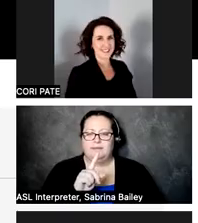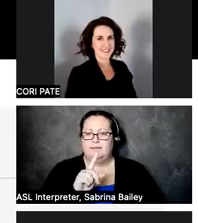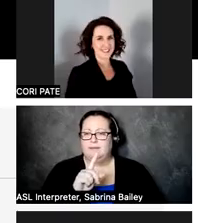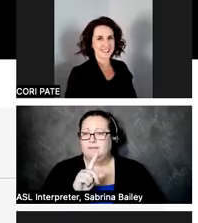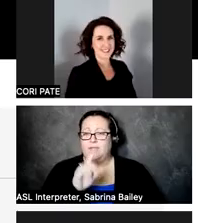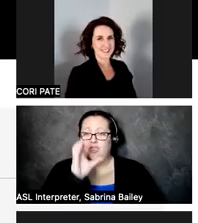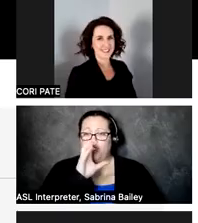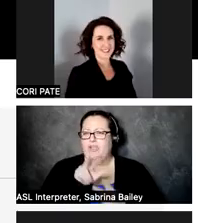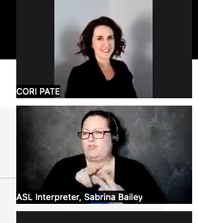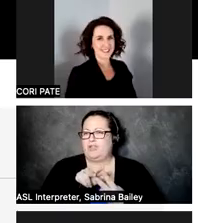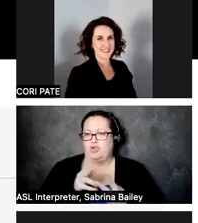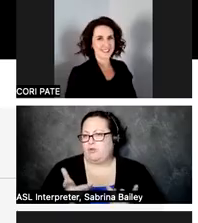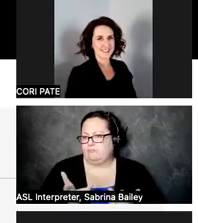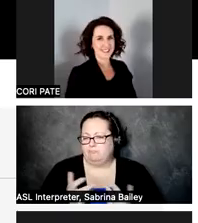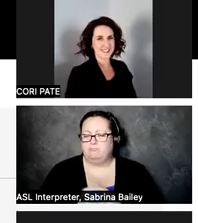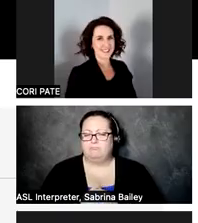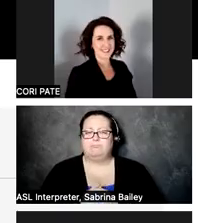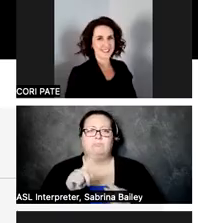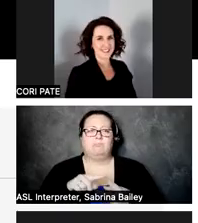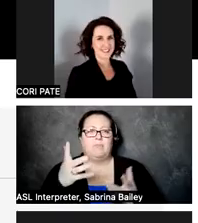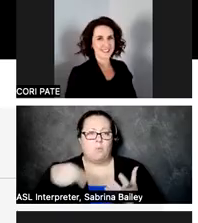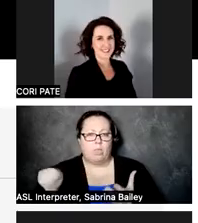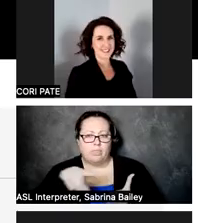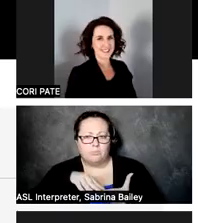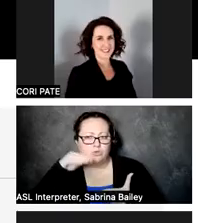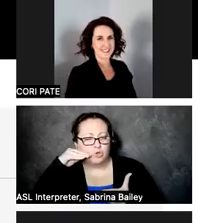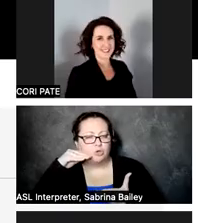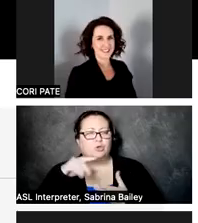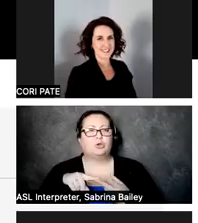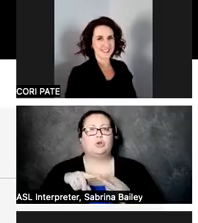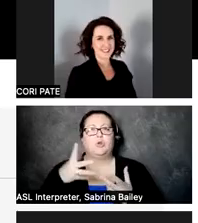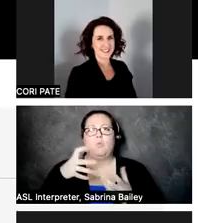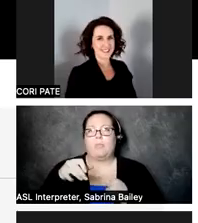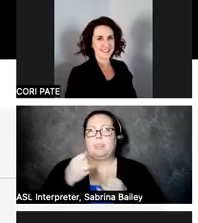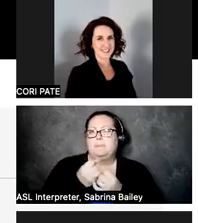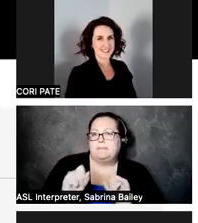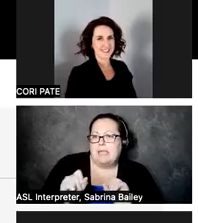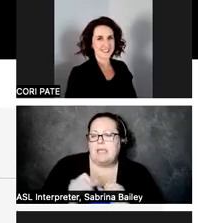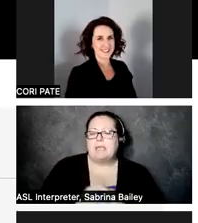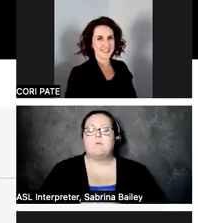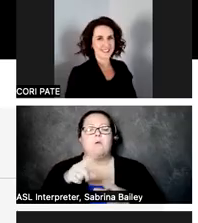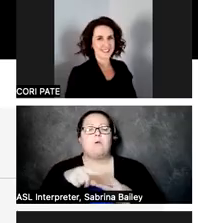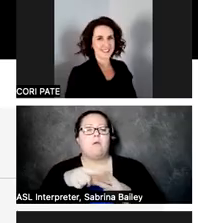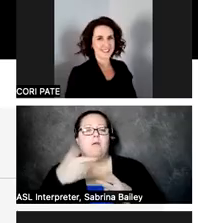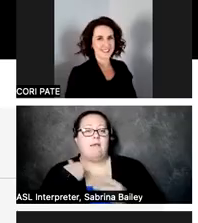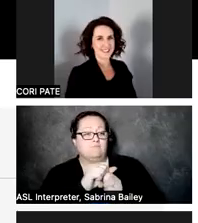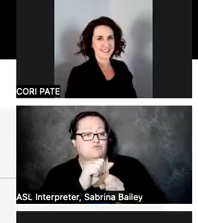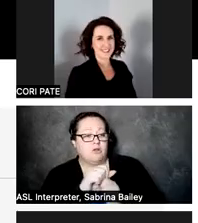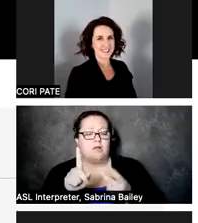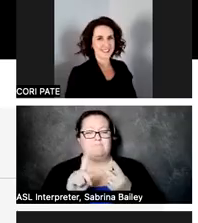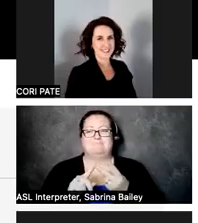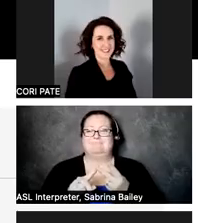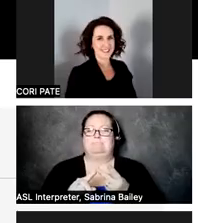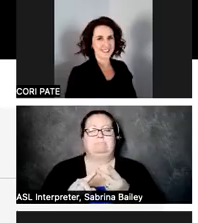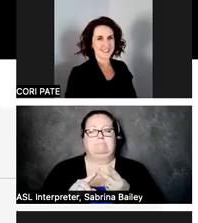or, wanting them to learn, but wanting them to be safe, wanting them to have a job, but only